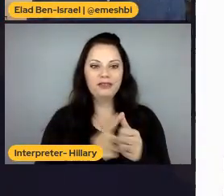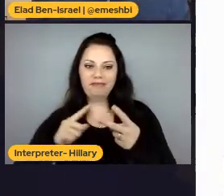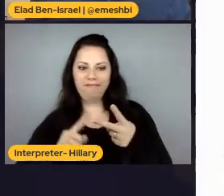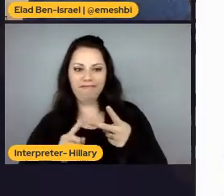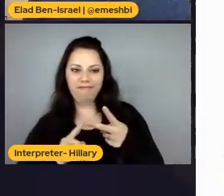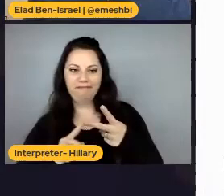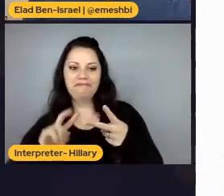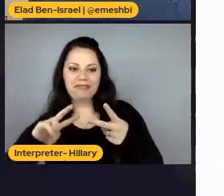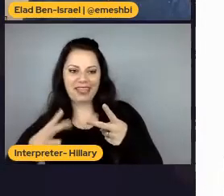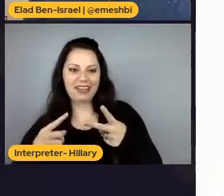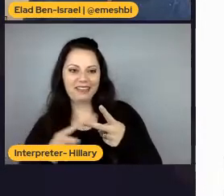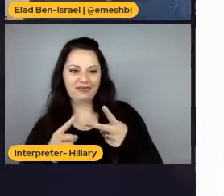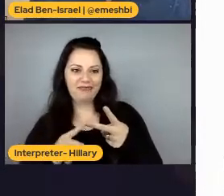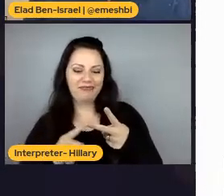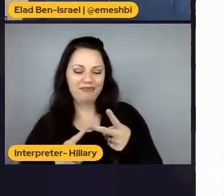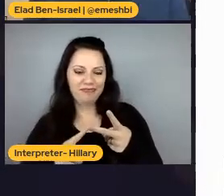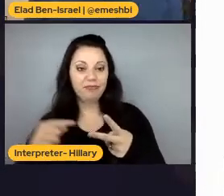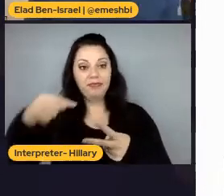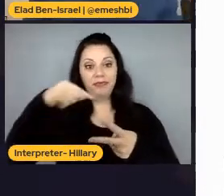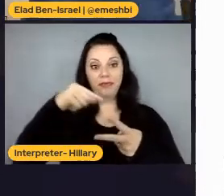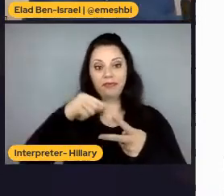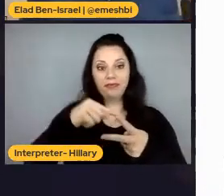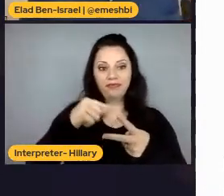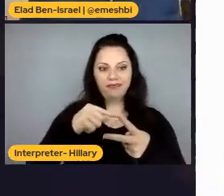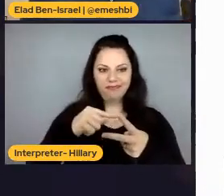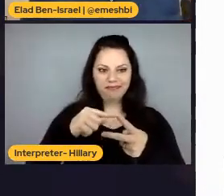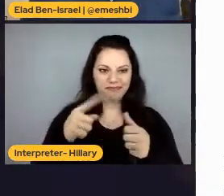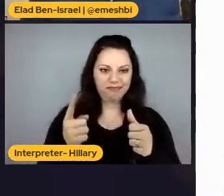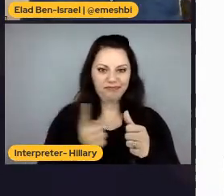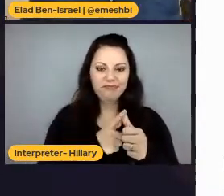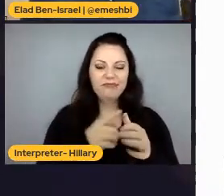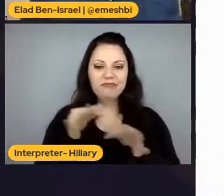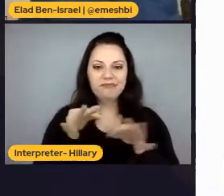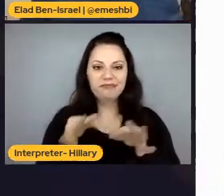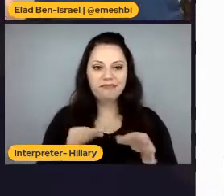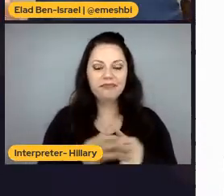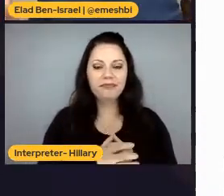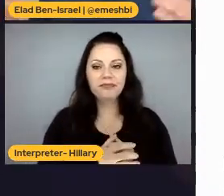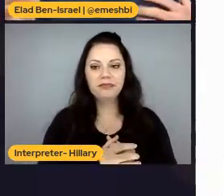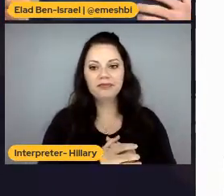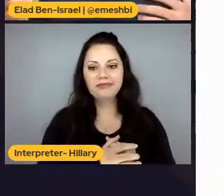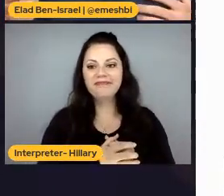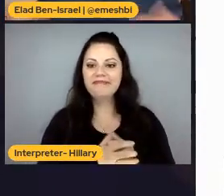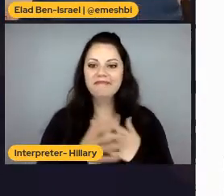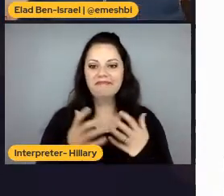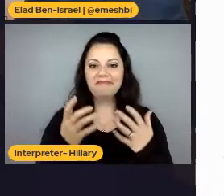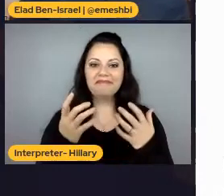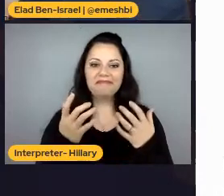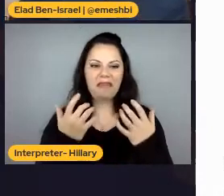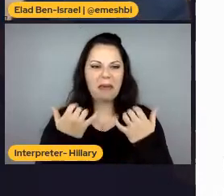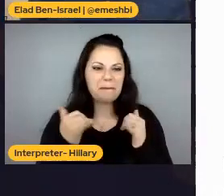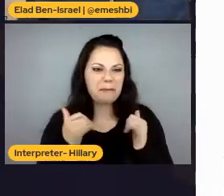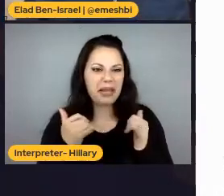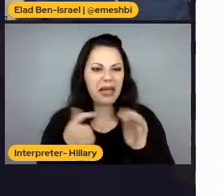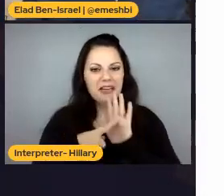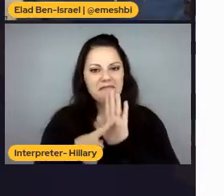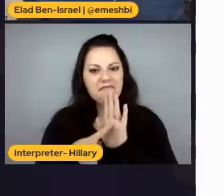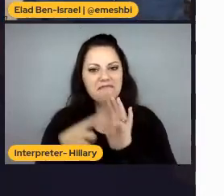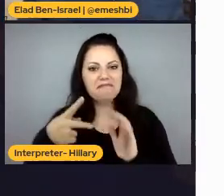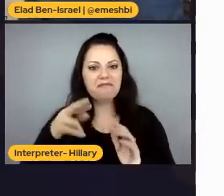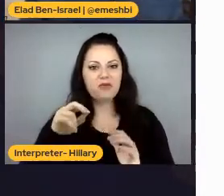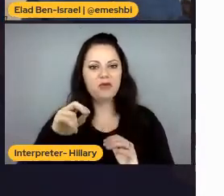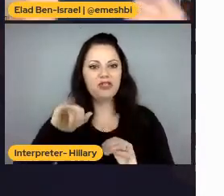talk. First thing, I wanted to do something a little play a little bit with Projen.